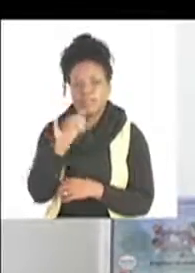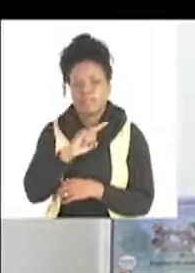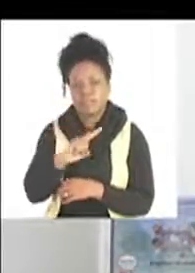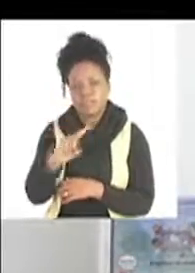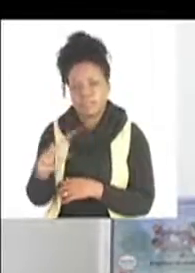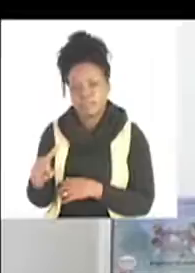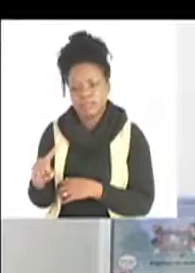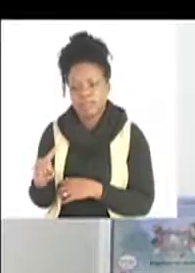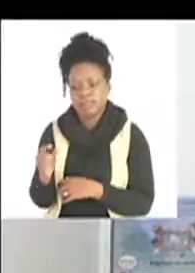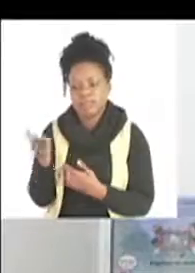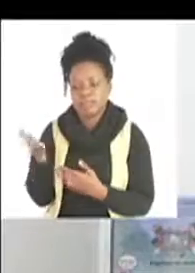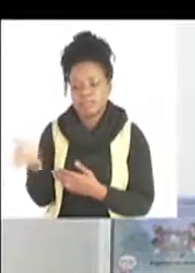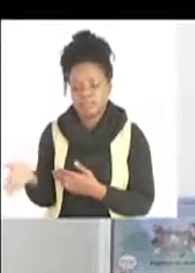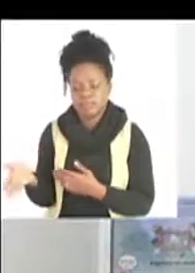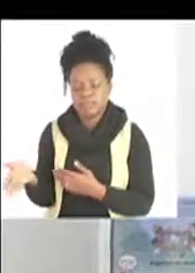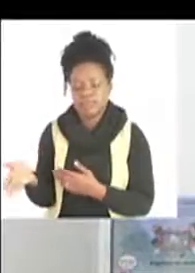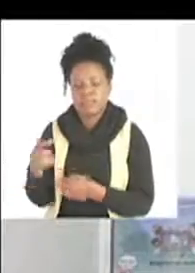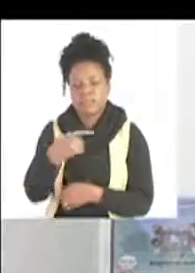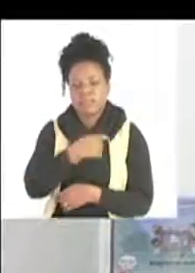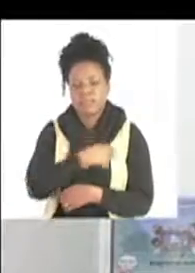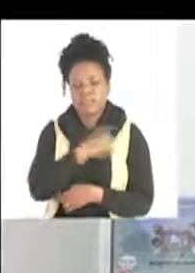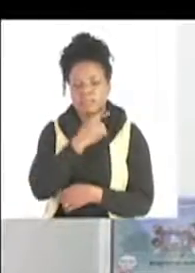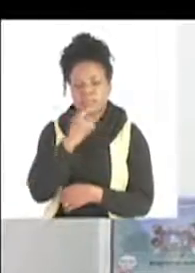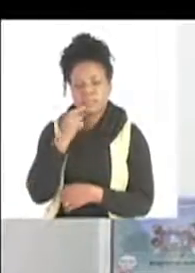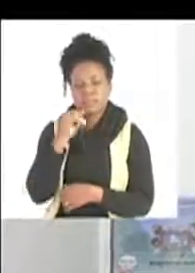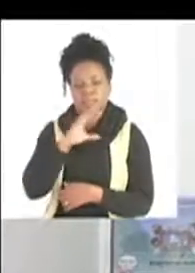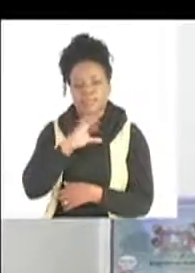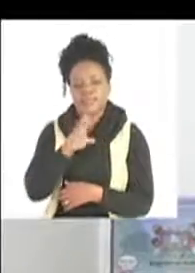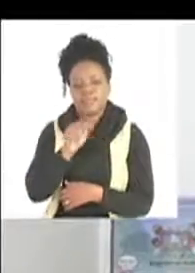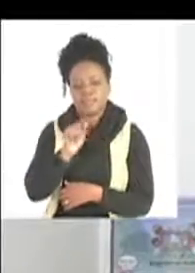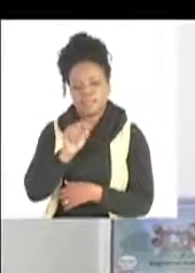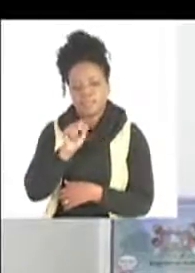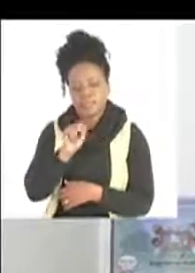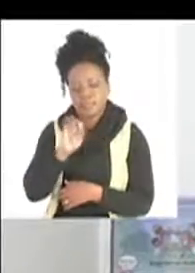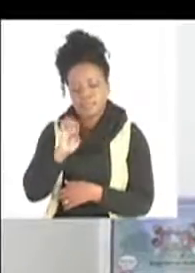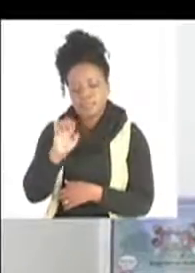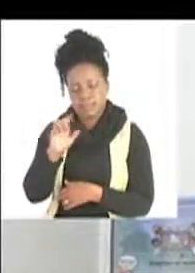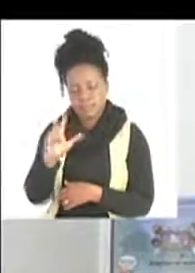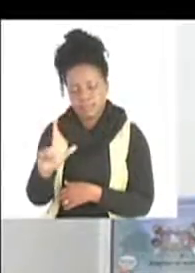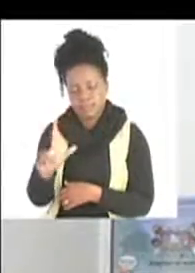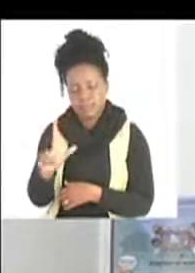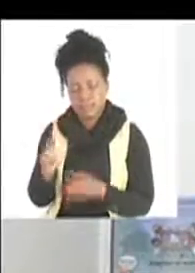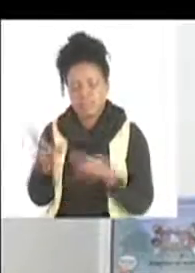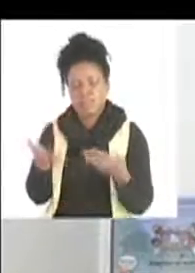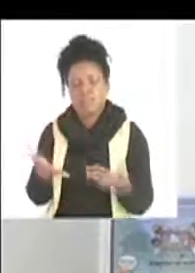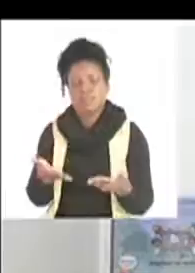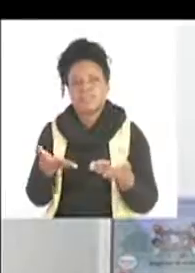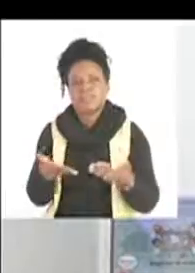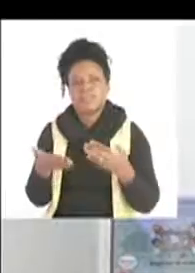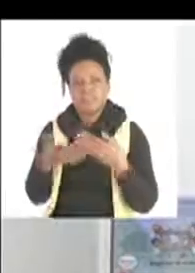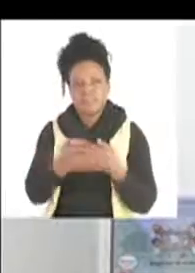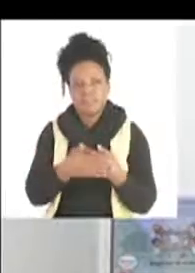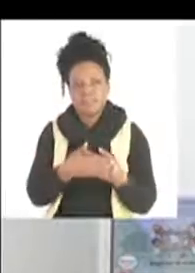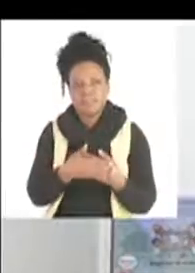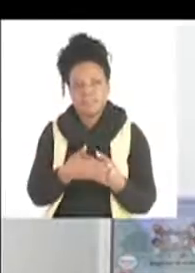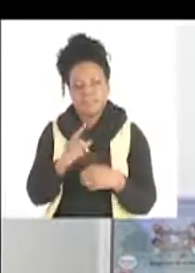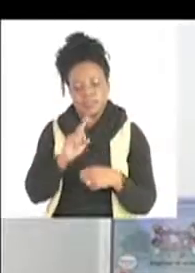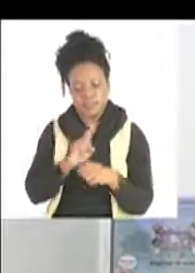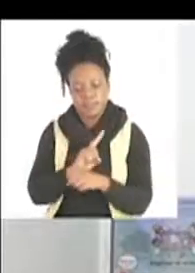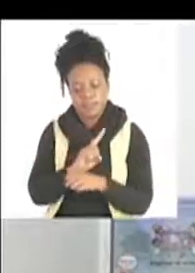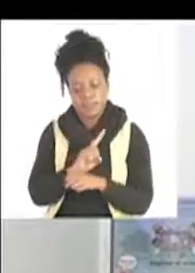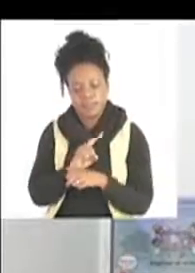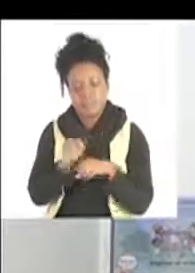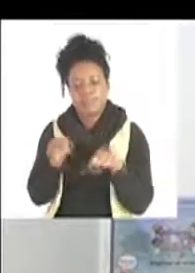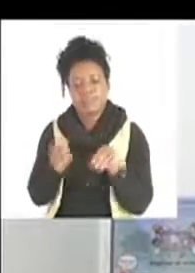In my class today, I have Chanel. Chanel, good morning and welcome back to our class. But before we start